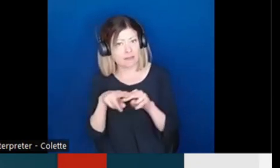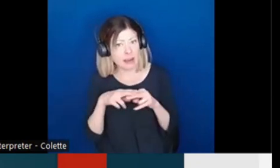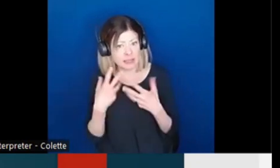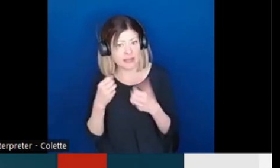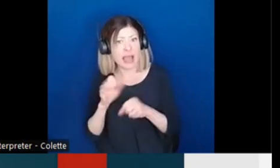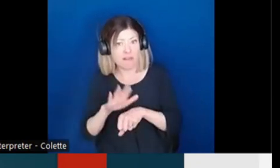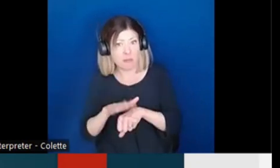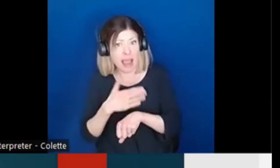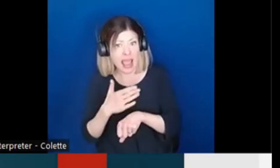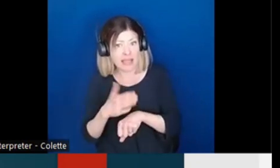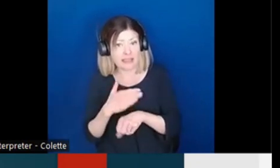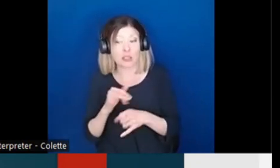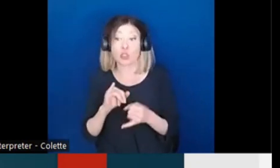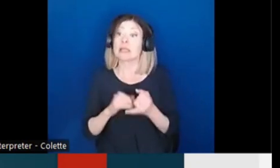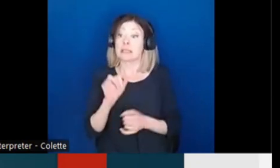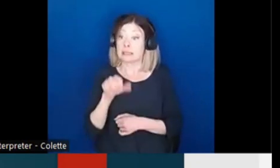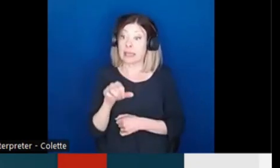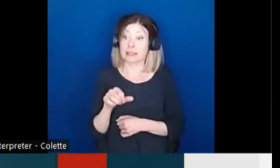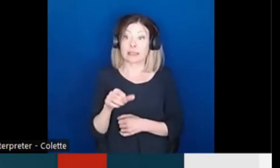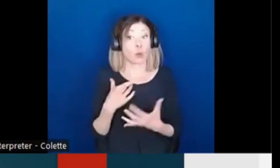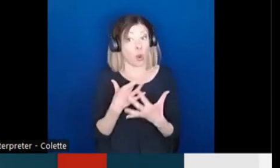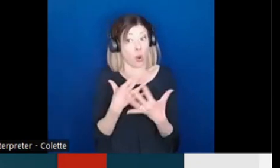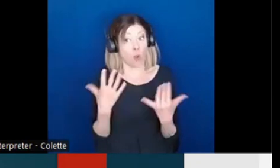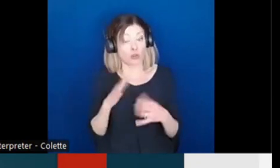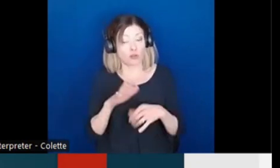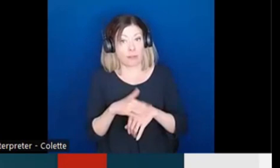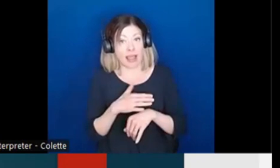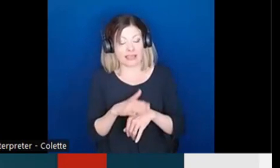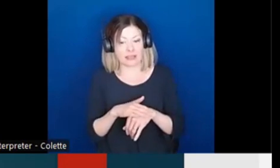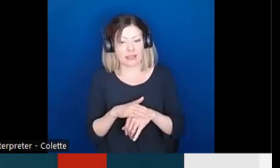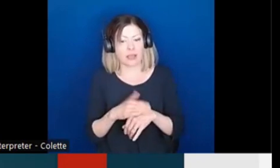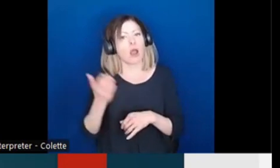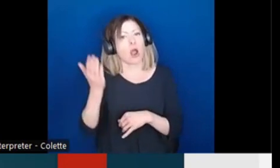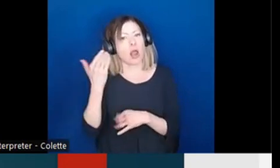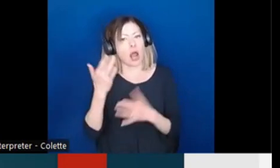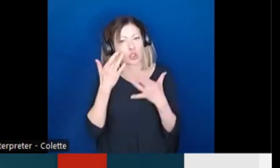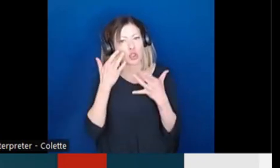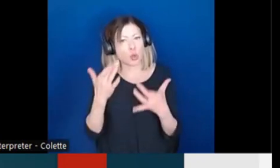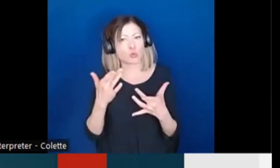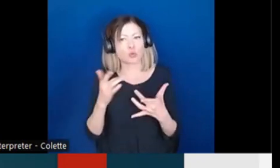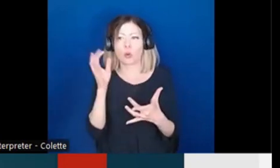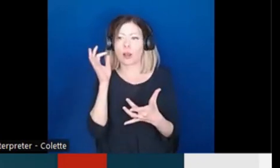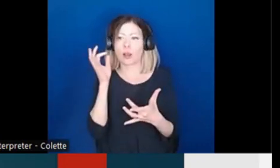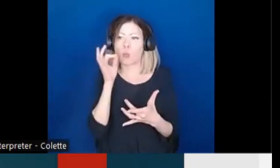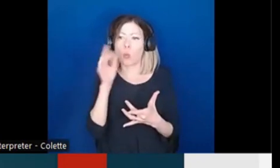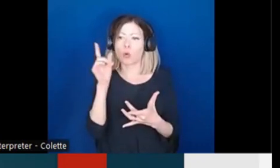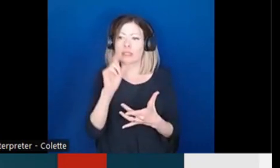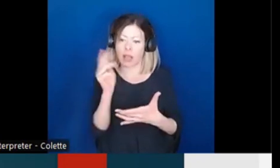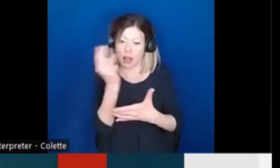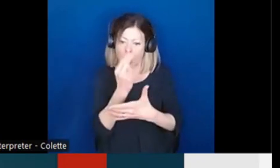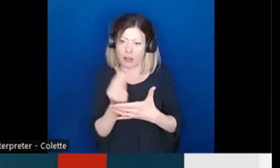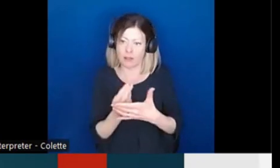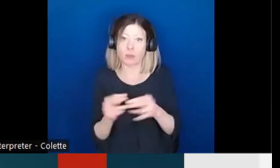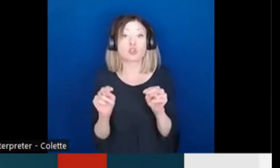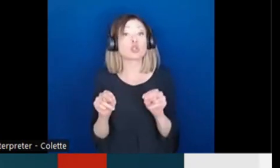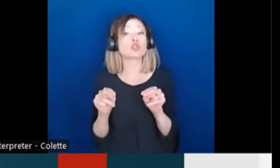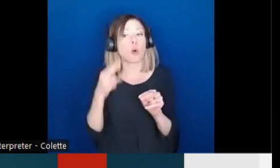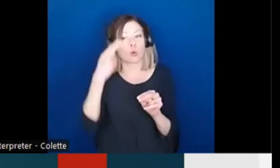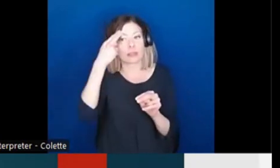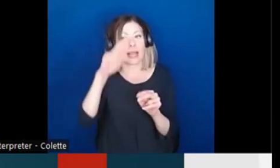they did actually. They had a lot of pets. The picture that I showed you earlier, the watercolour, that was of a dog called